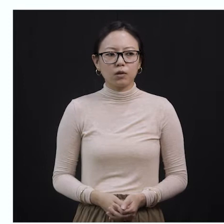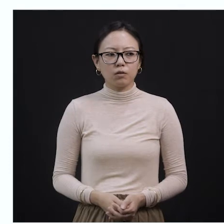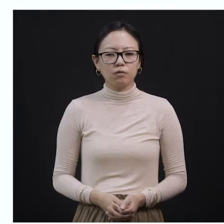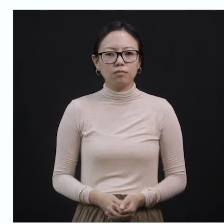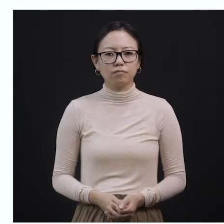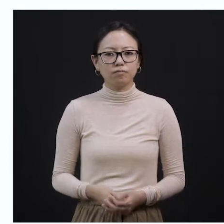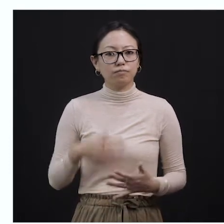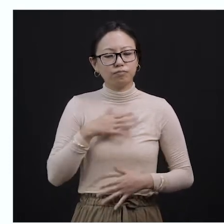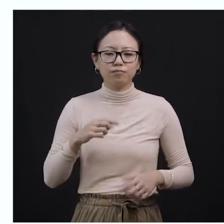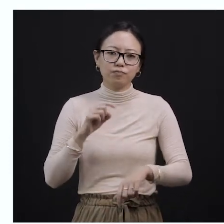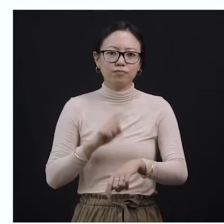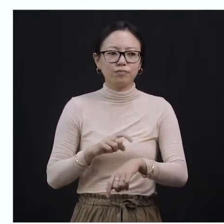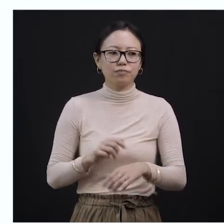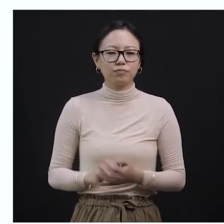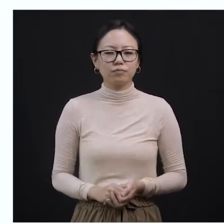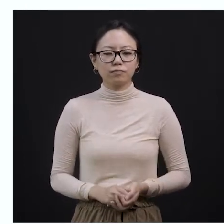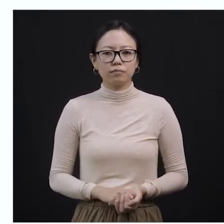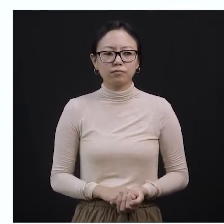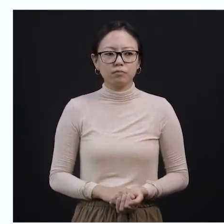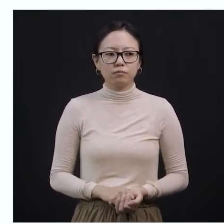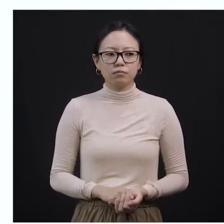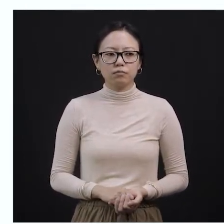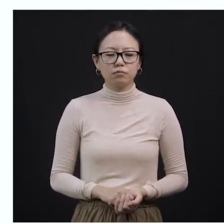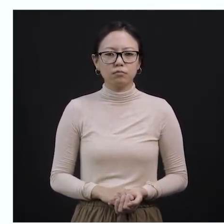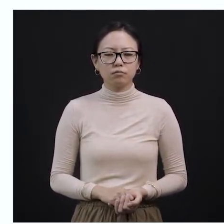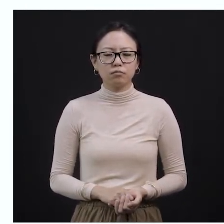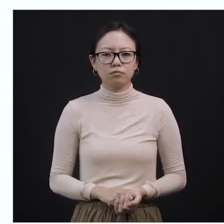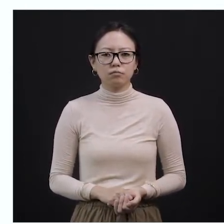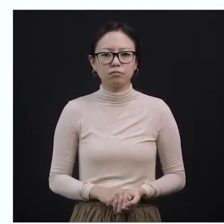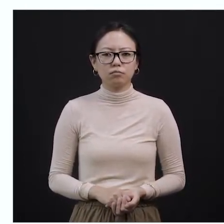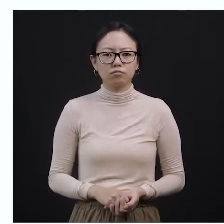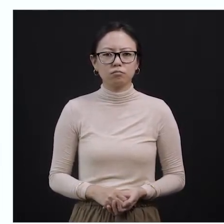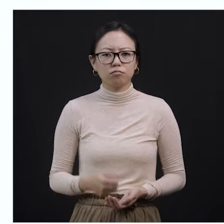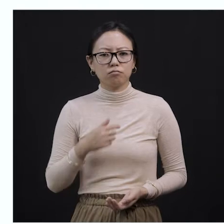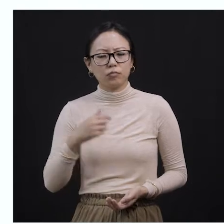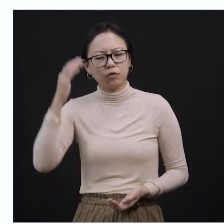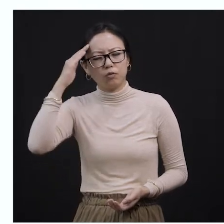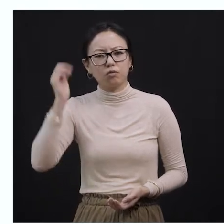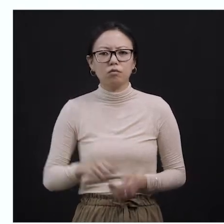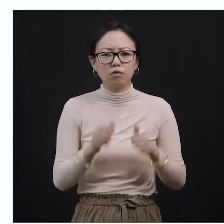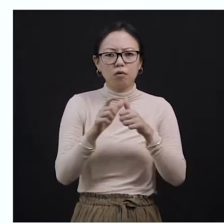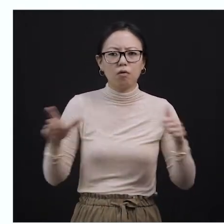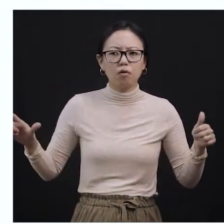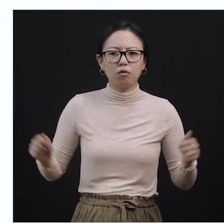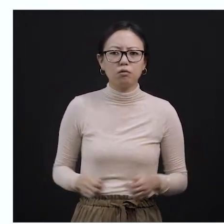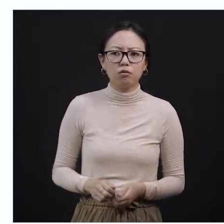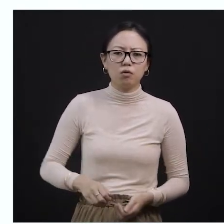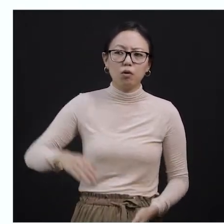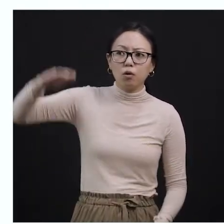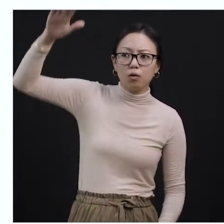Fun time. We will have a little fun identifying things here. Now, I'm sure we have all learned about long,